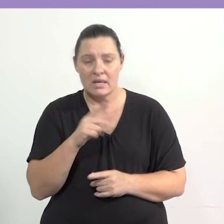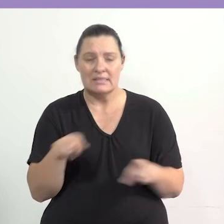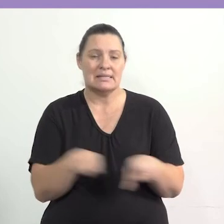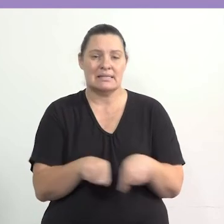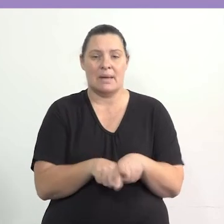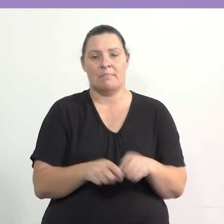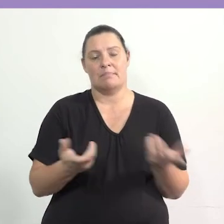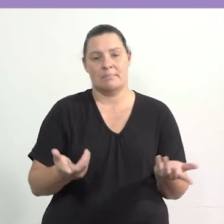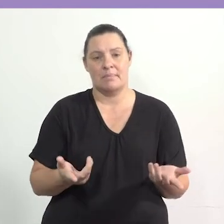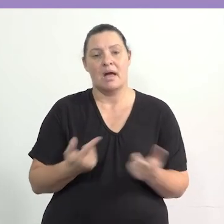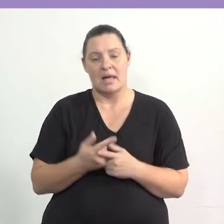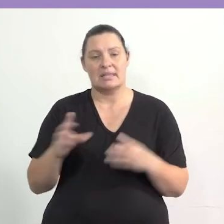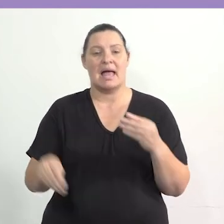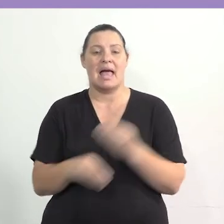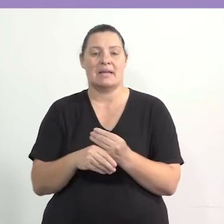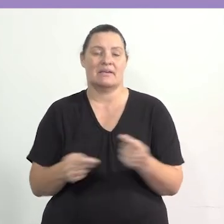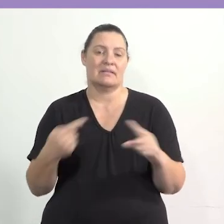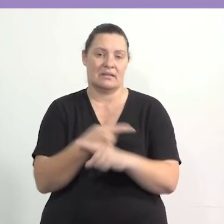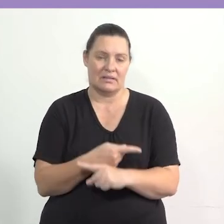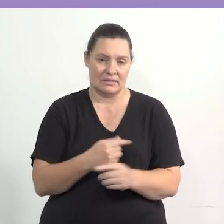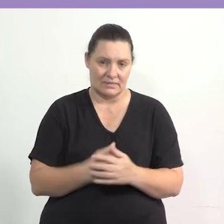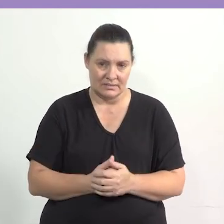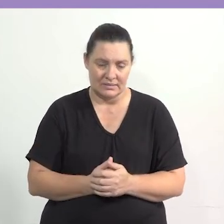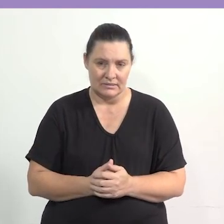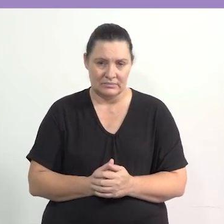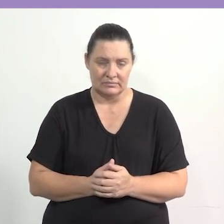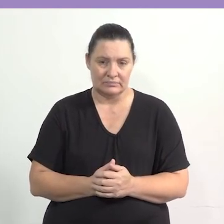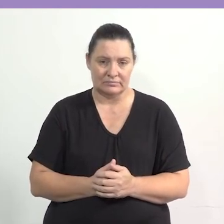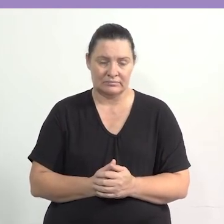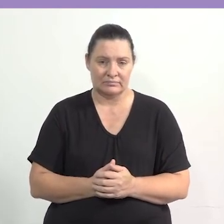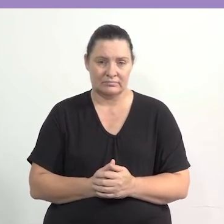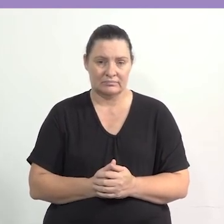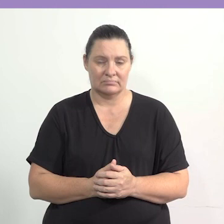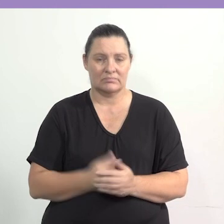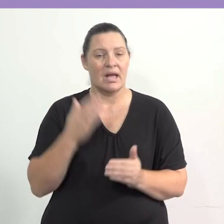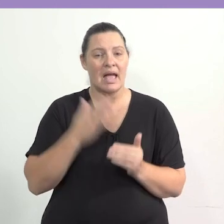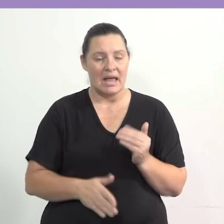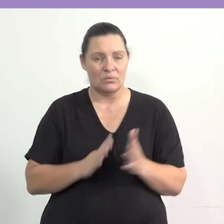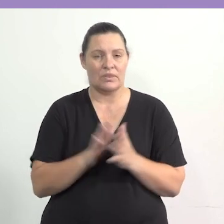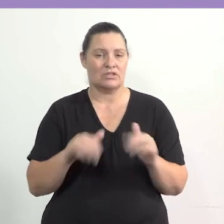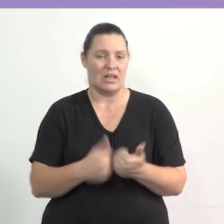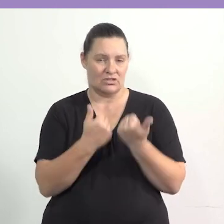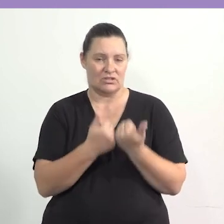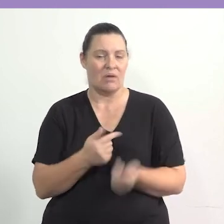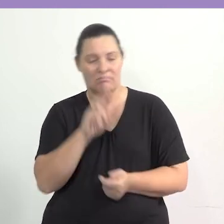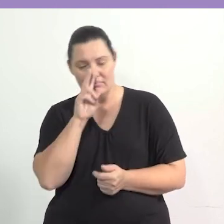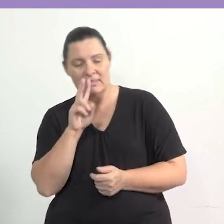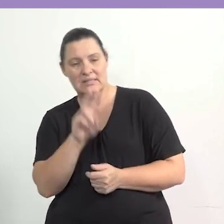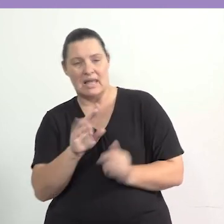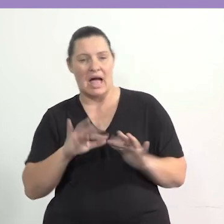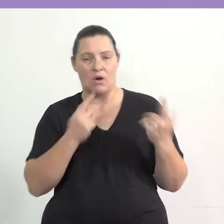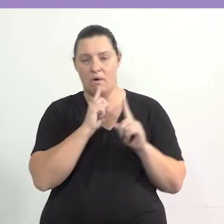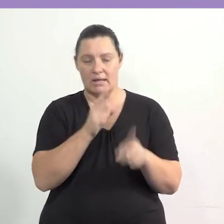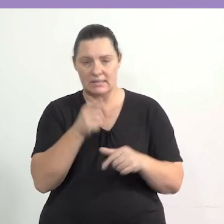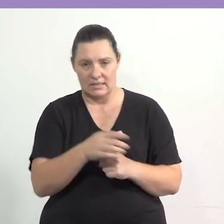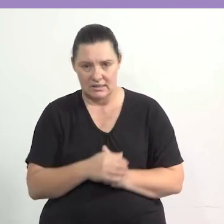it is also the same as adding its additive inverse. Let's end off with a challenge. I would love to see